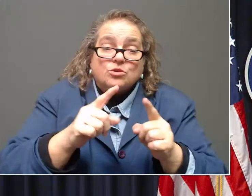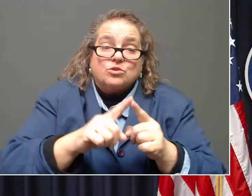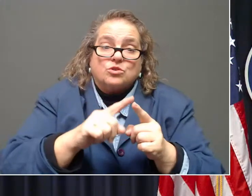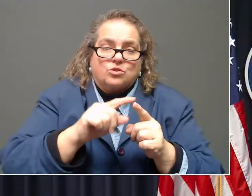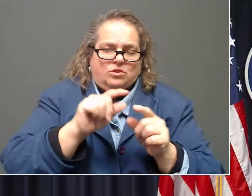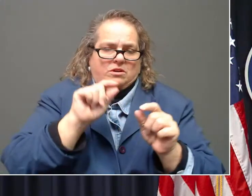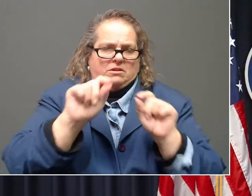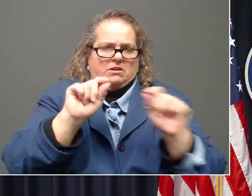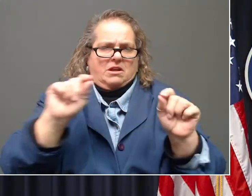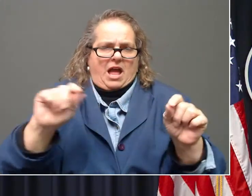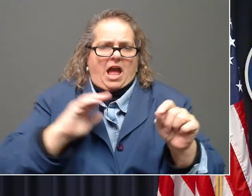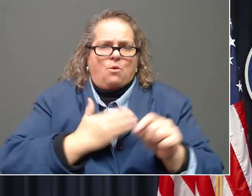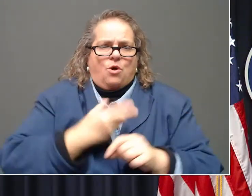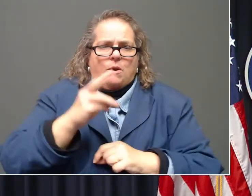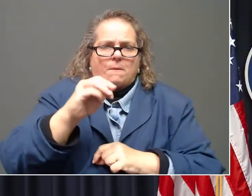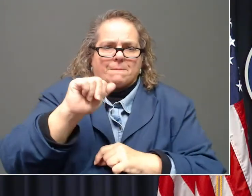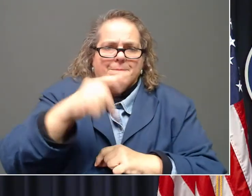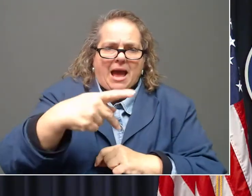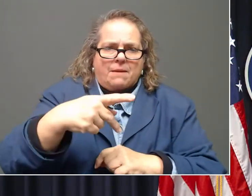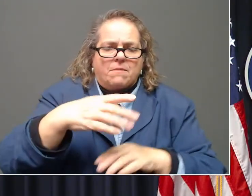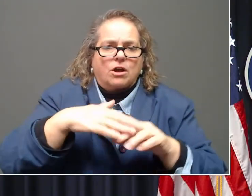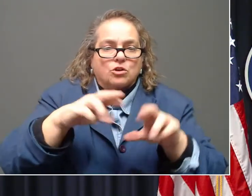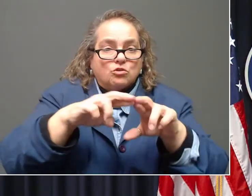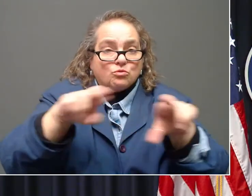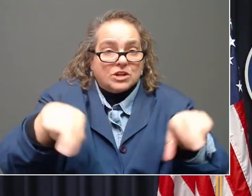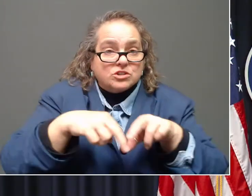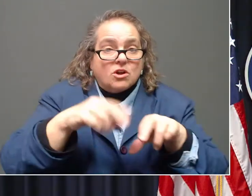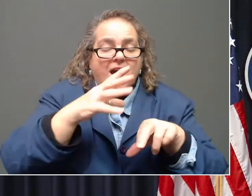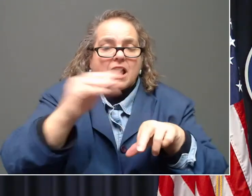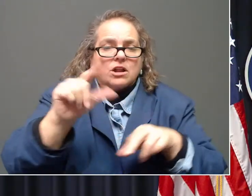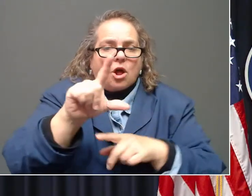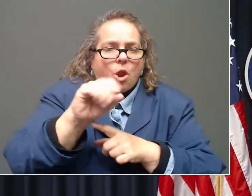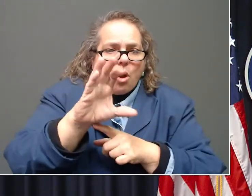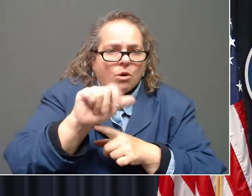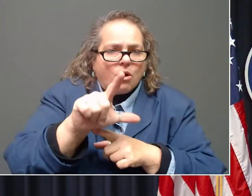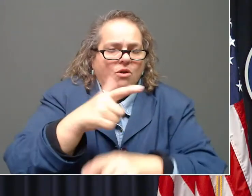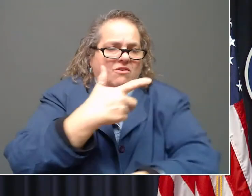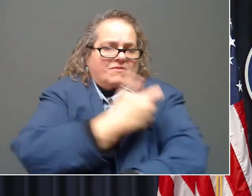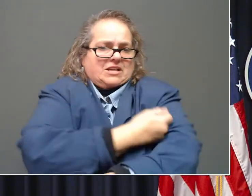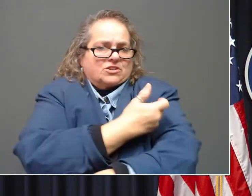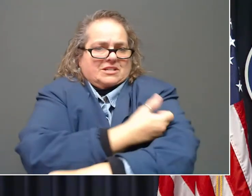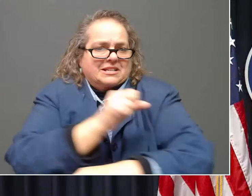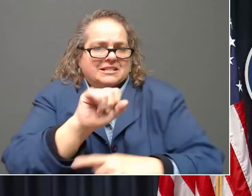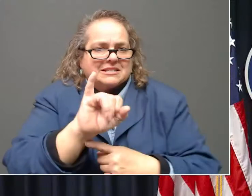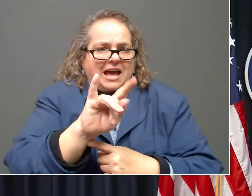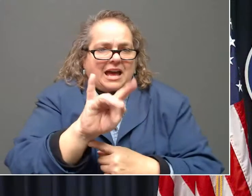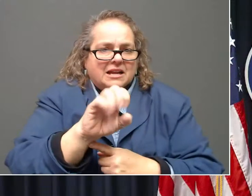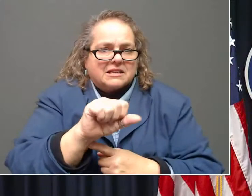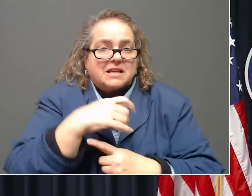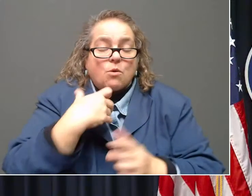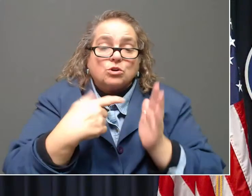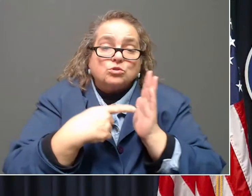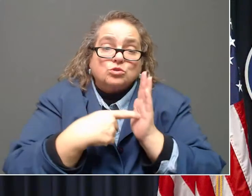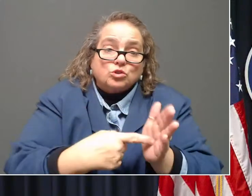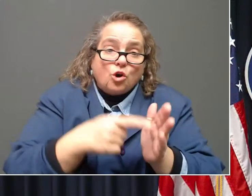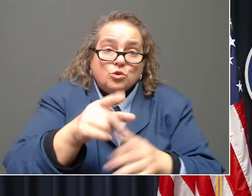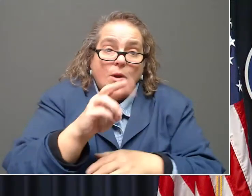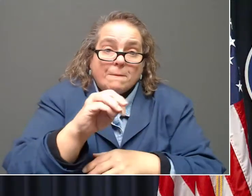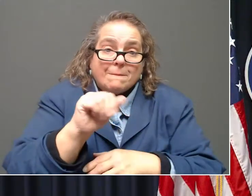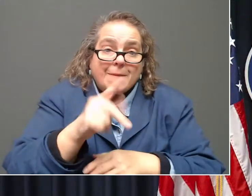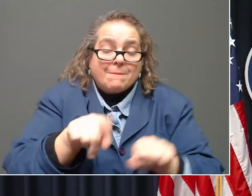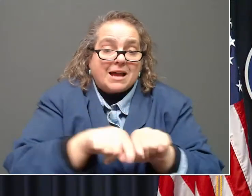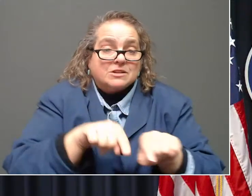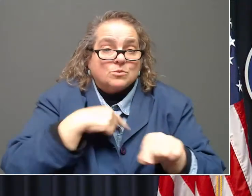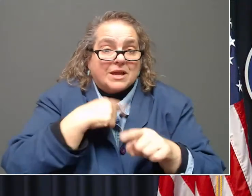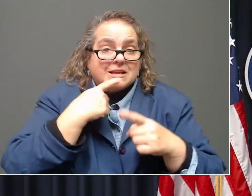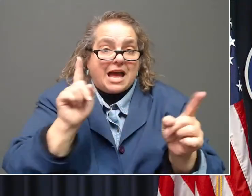past haven't been treated right in vaccination efforts. And if I can, when a video's playing, is the one time I